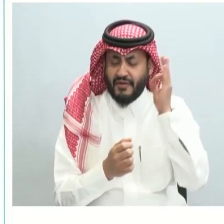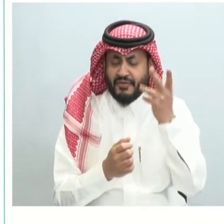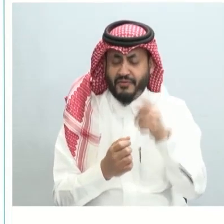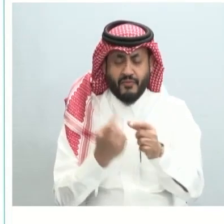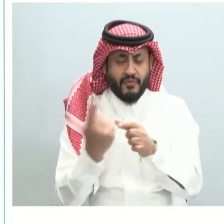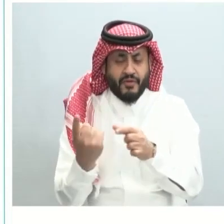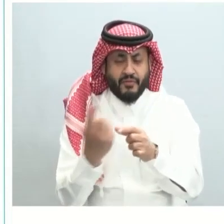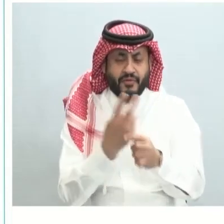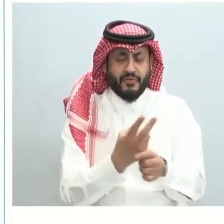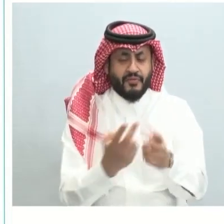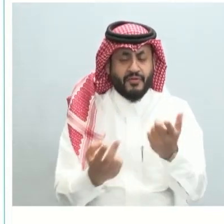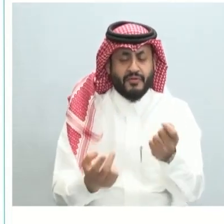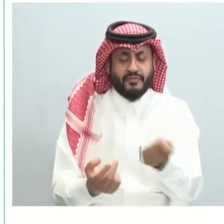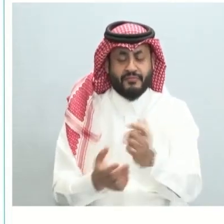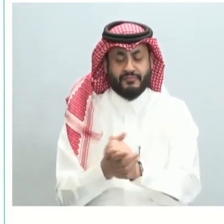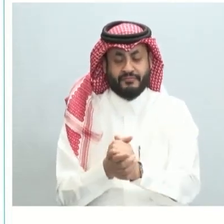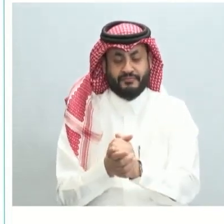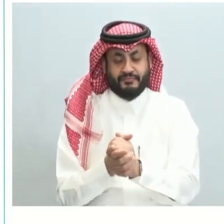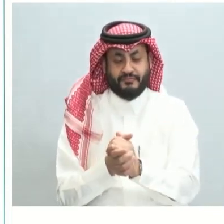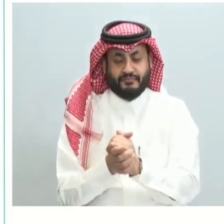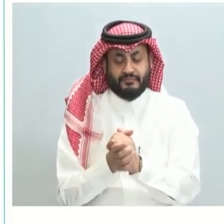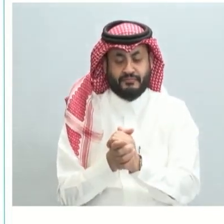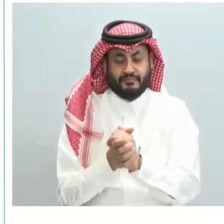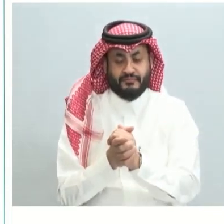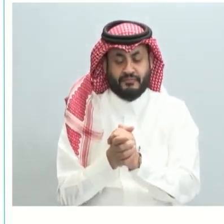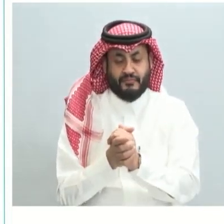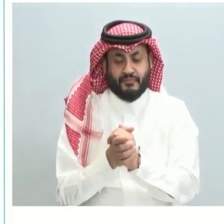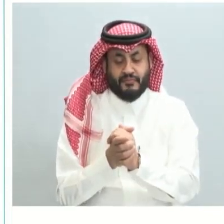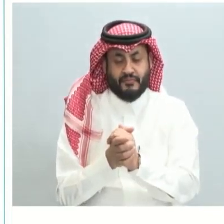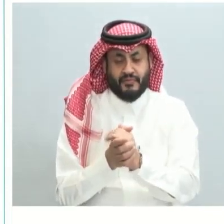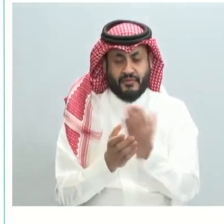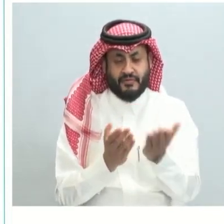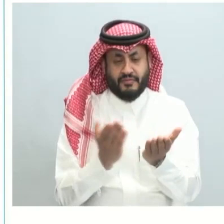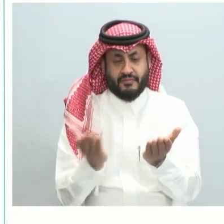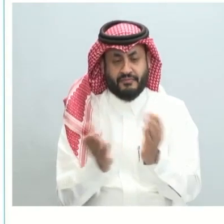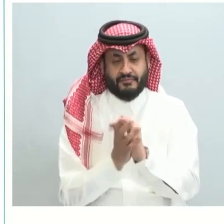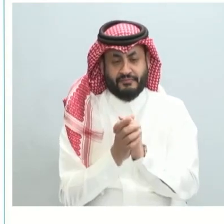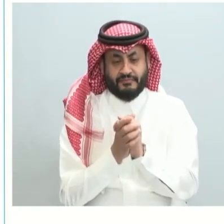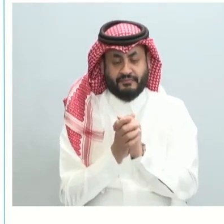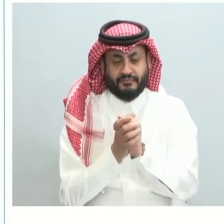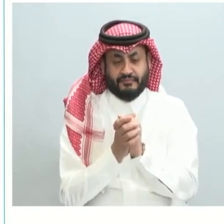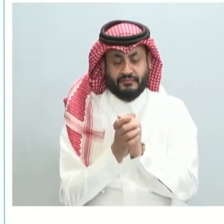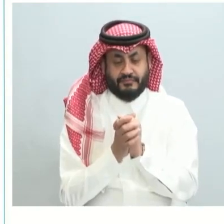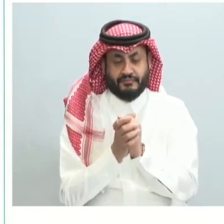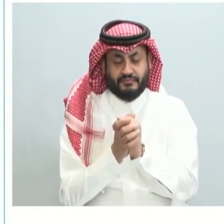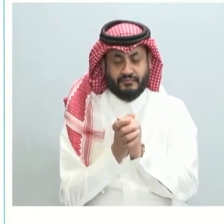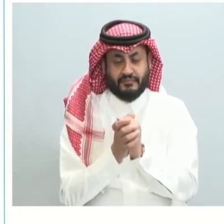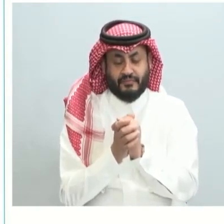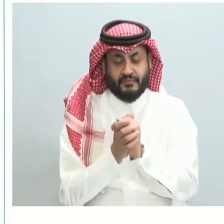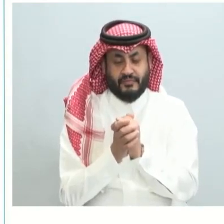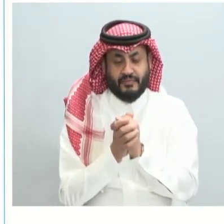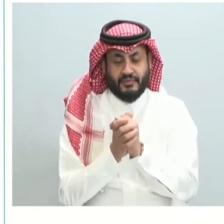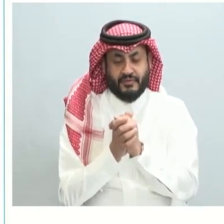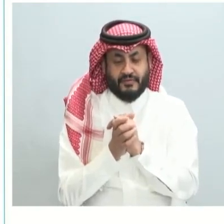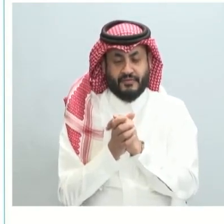we would say that they have or they represent the sound of number 2. And the fourth thing we